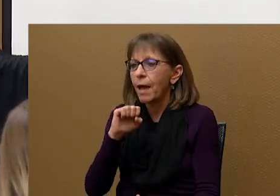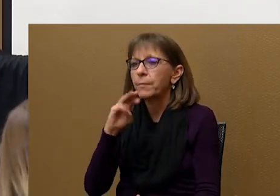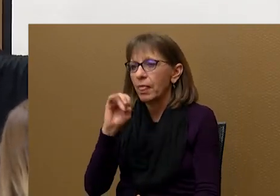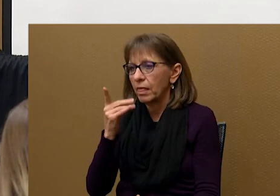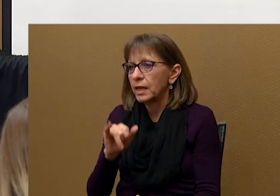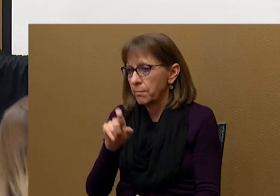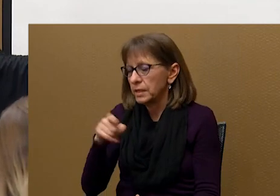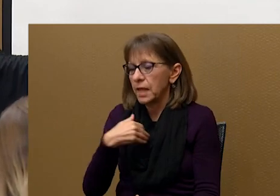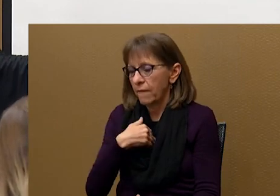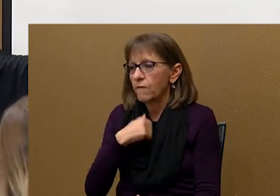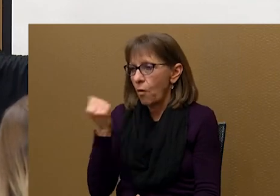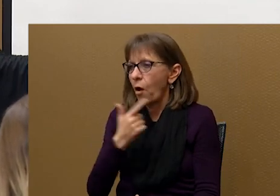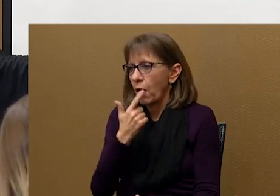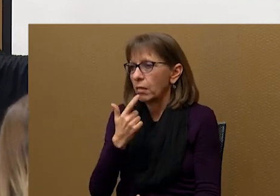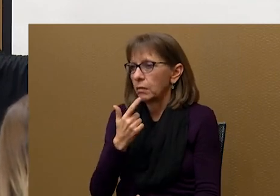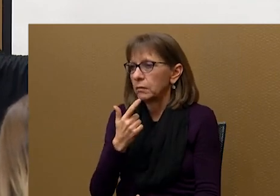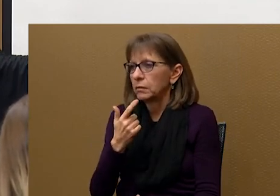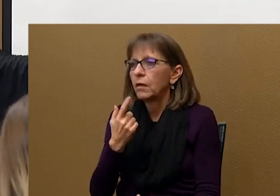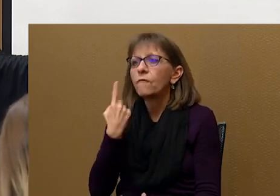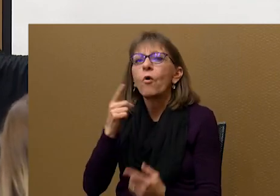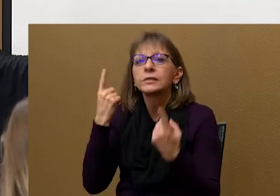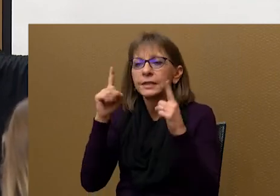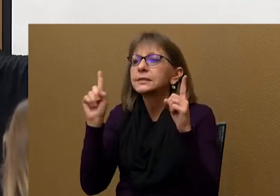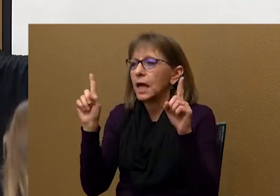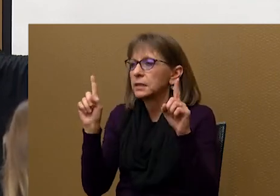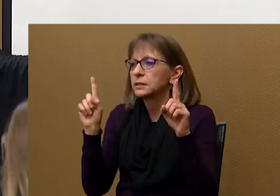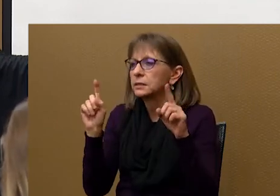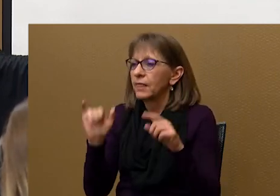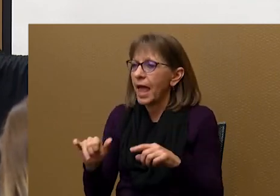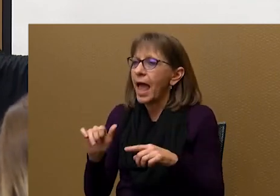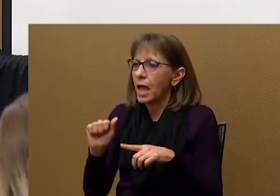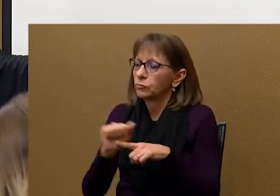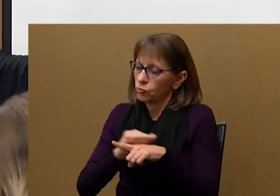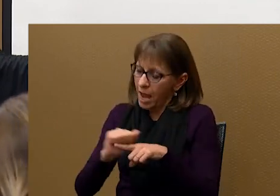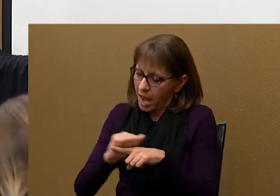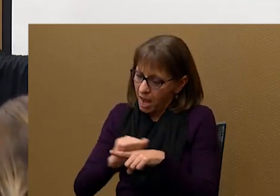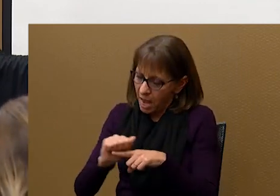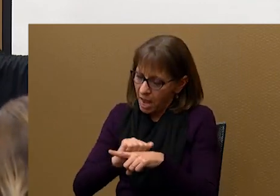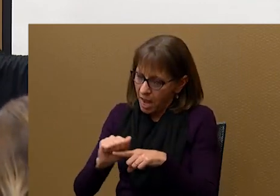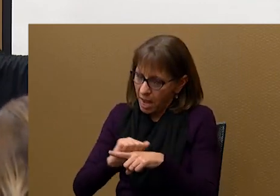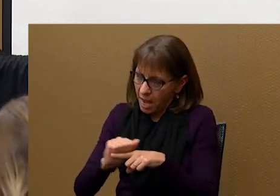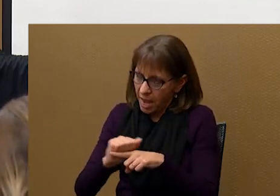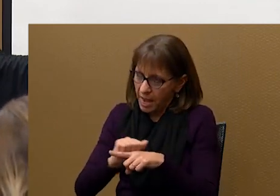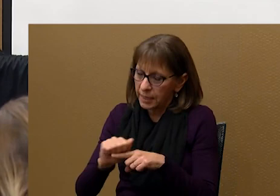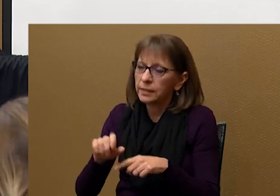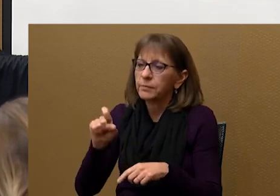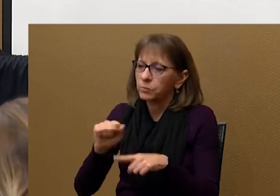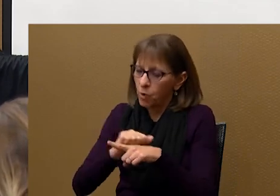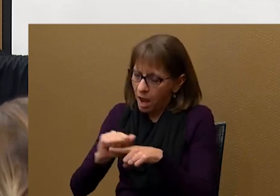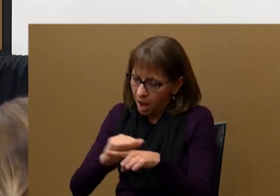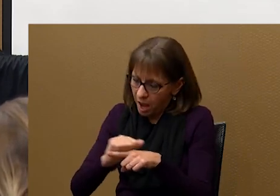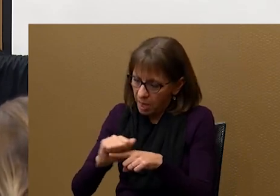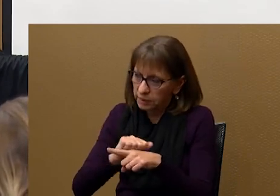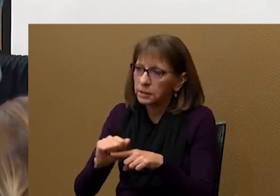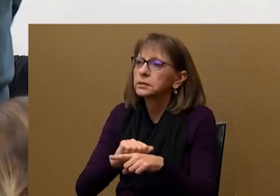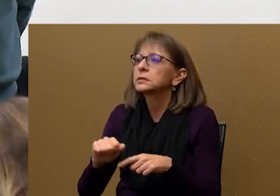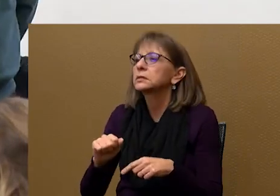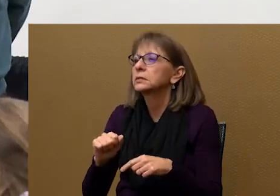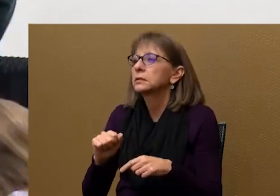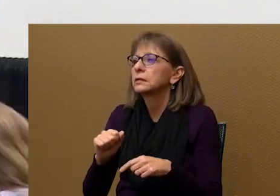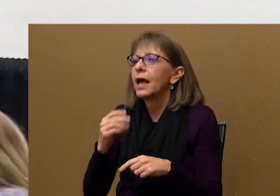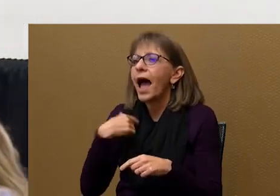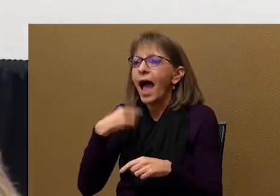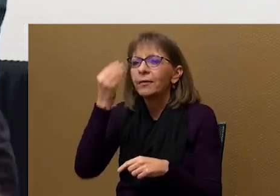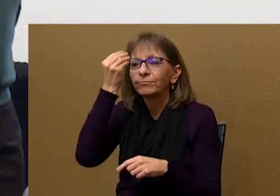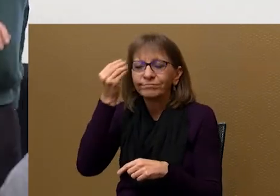empathy. That's definitely what would lead to success, is to practice it for sure. That's what